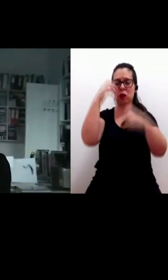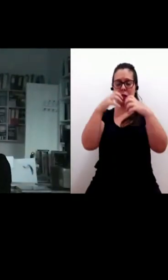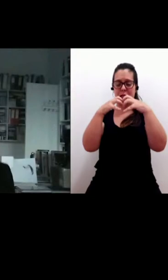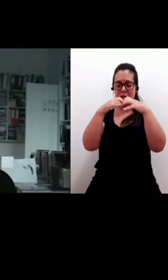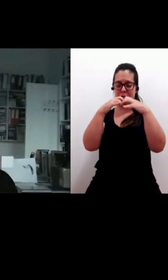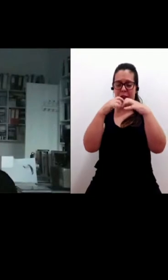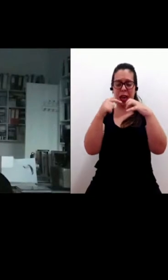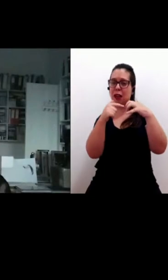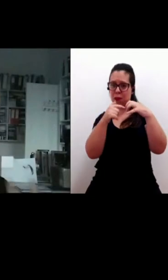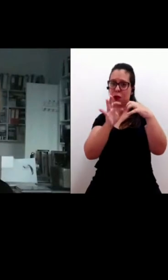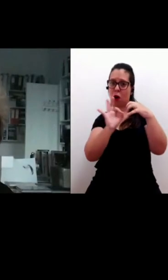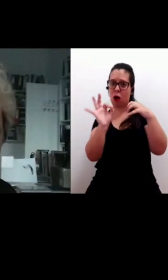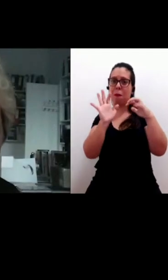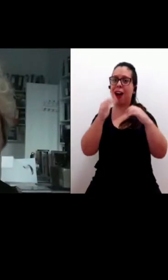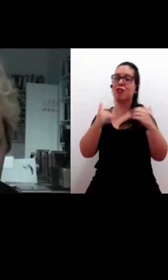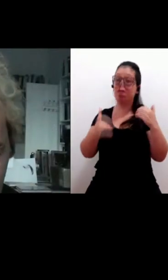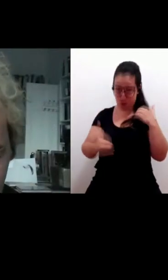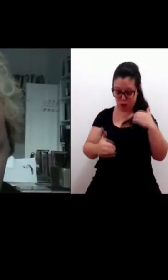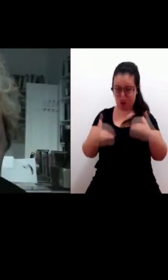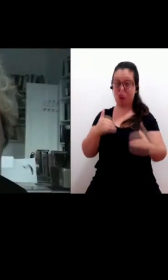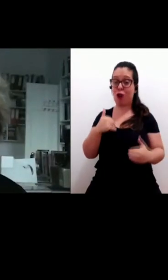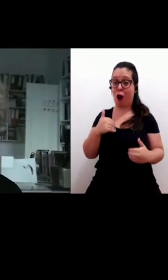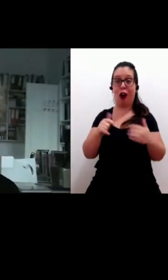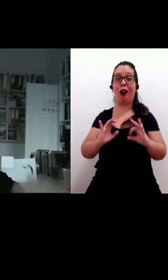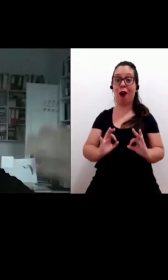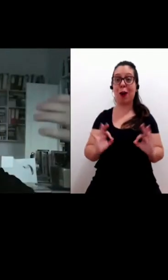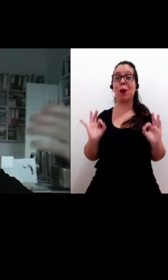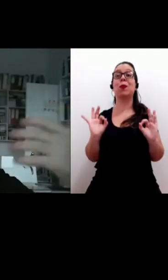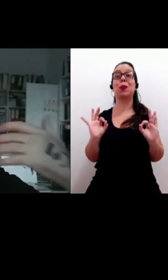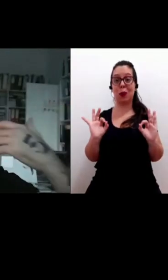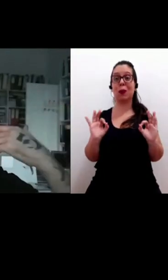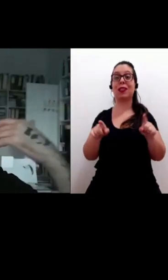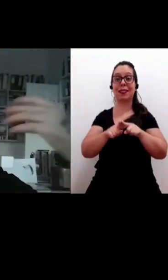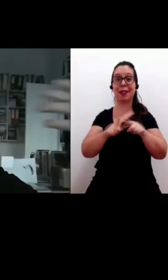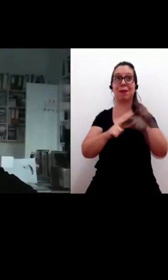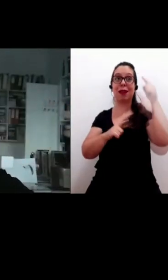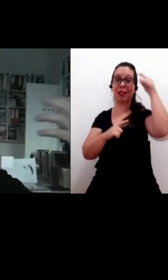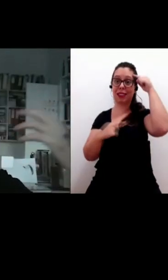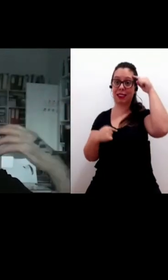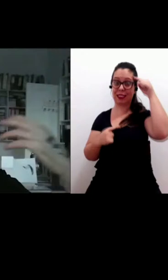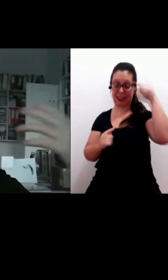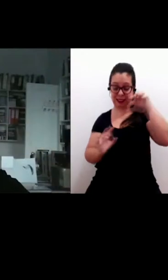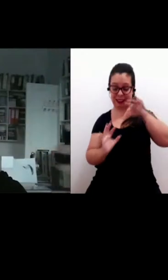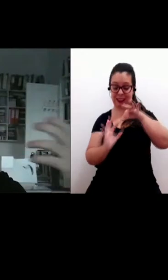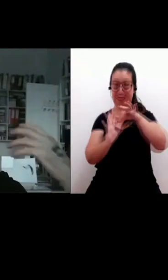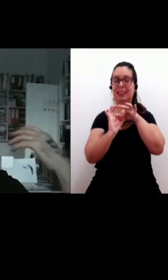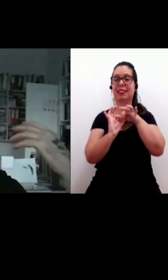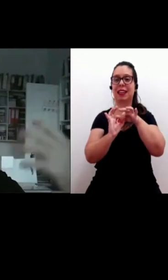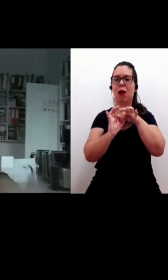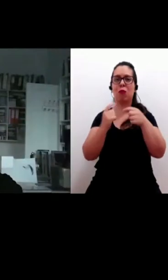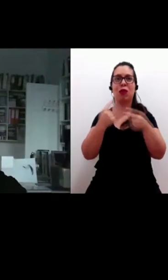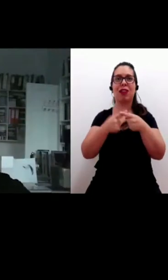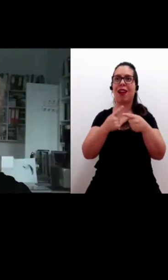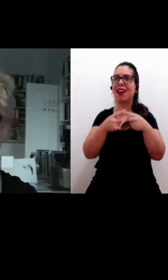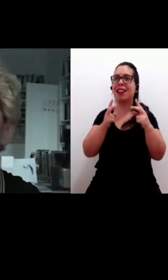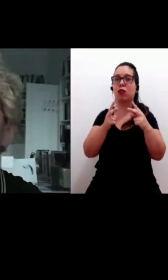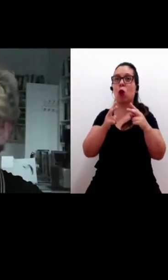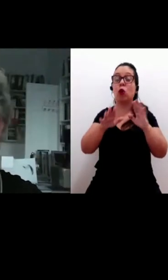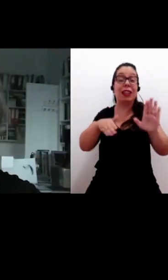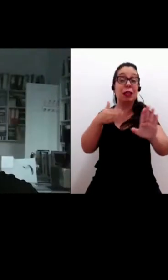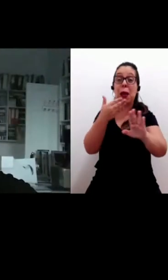body. You know, and the combination of the two, we're getting all sorts of signals and messages from the world. Because